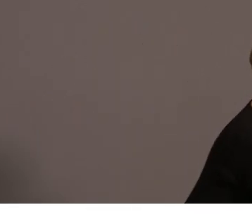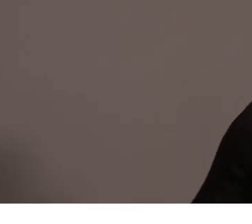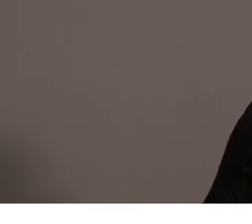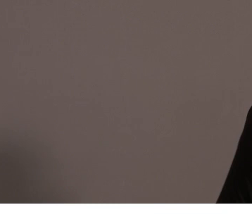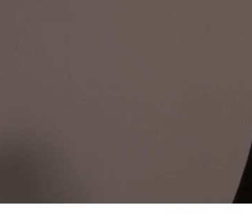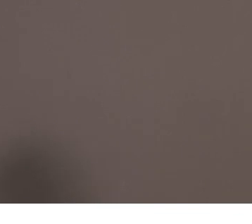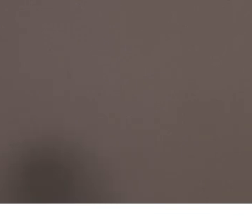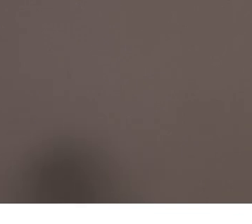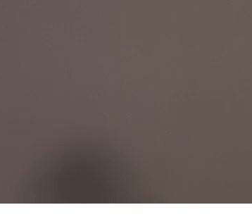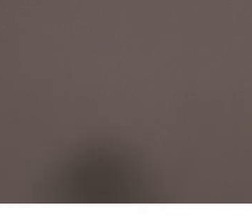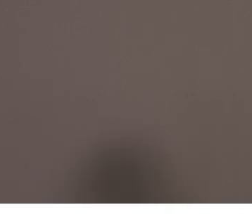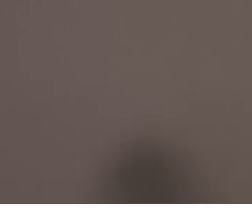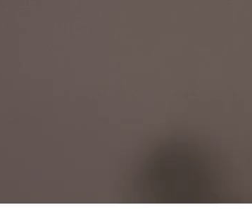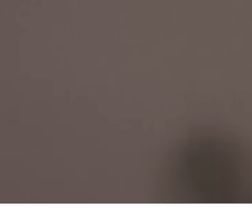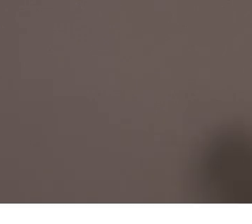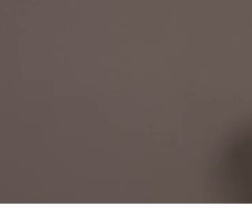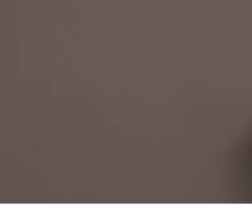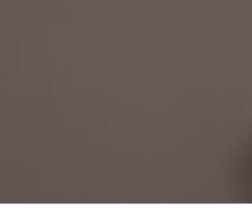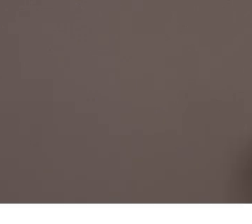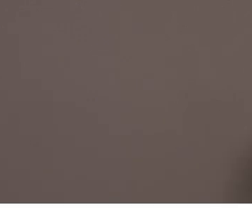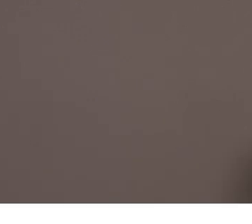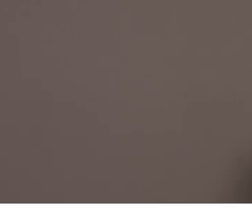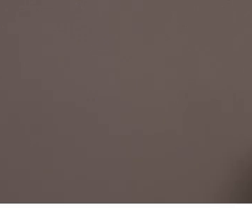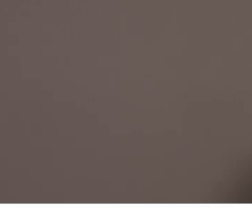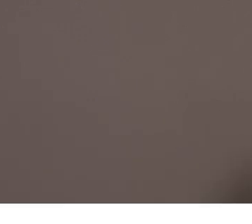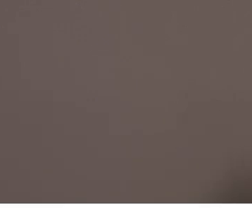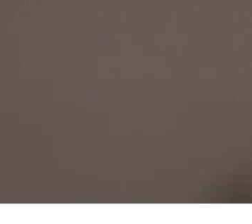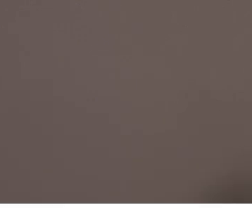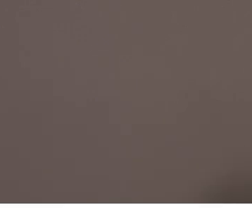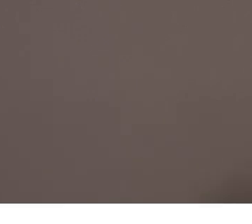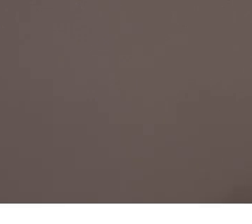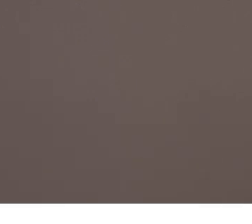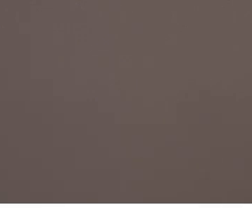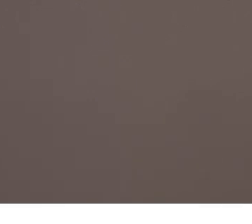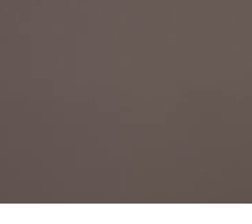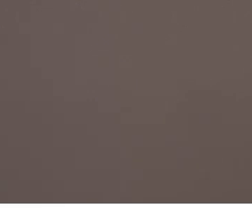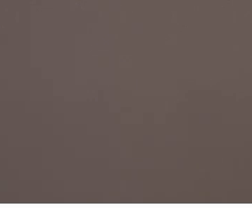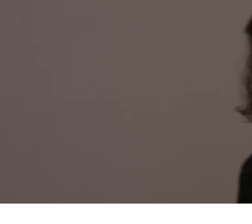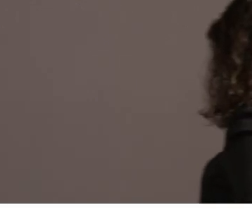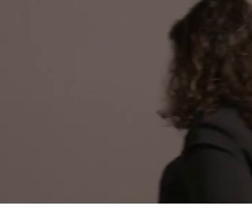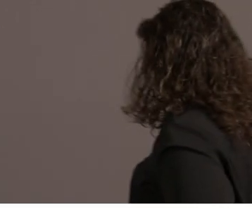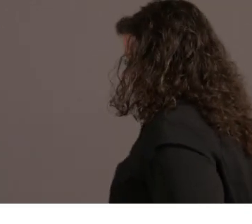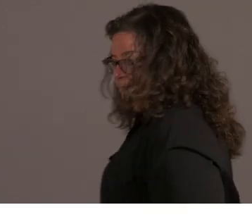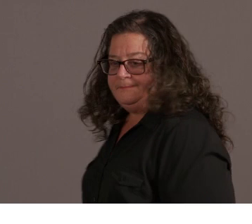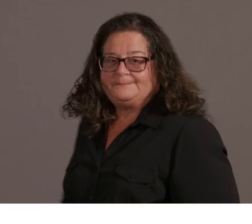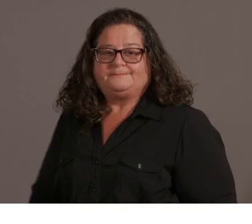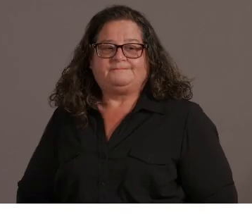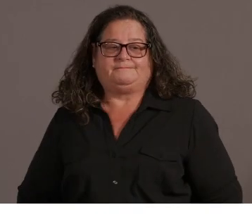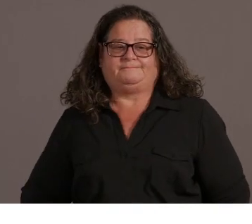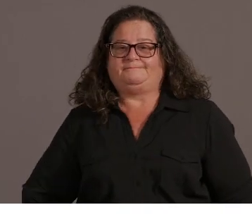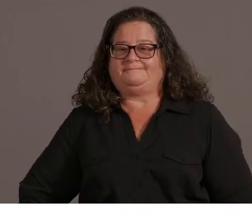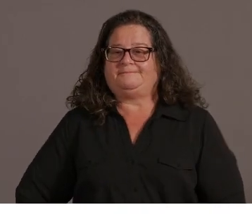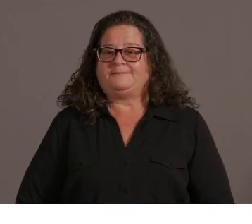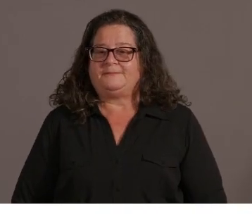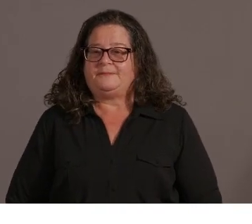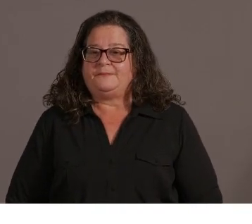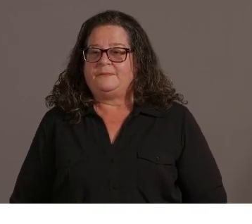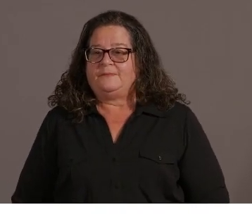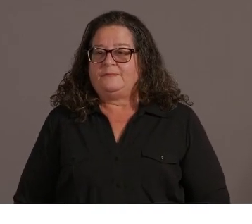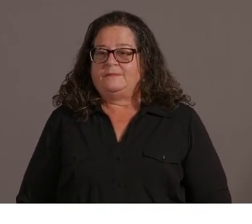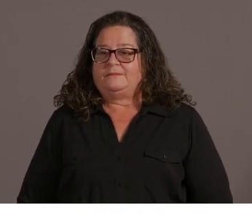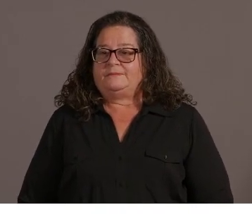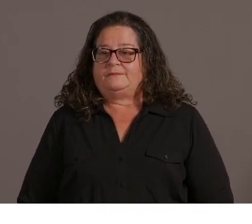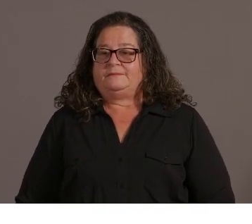So for our state vaccination sites, over 700,000 doses of vaccine have been administered across all of our state pod